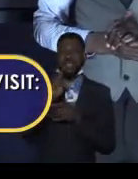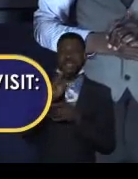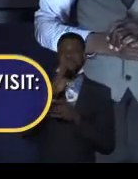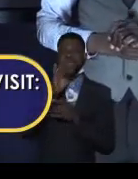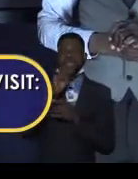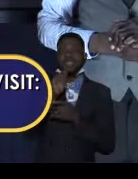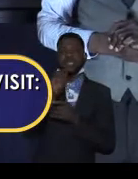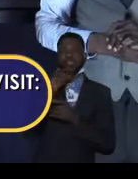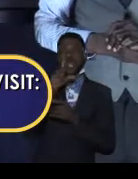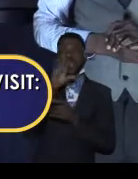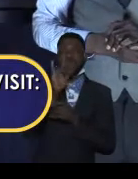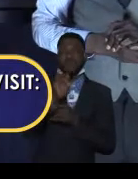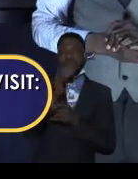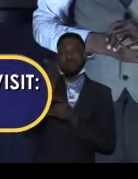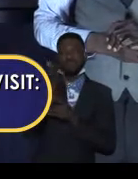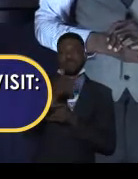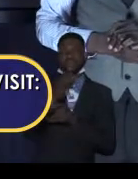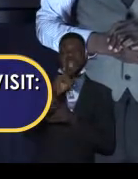link